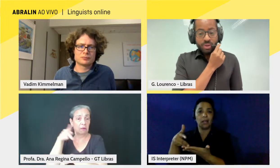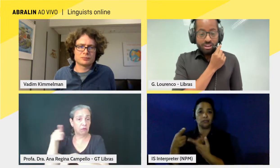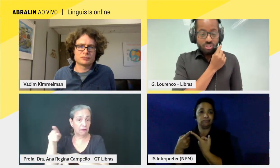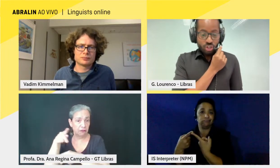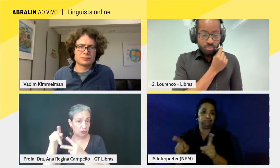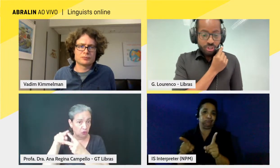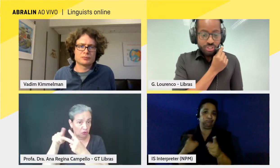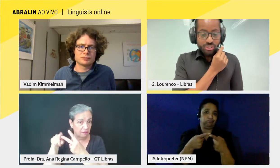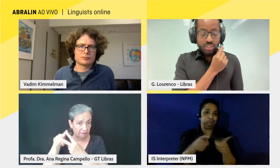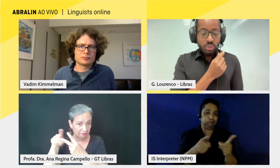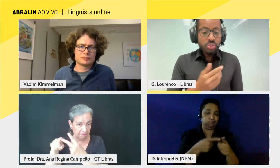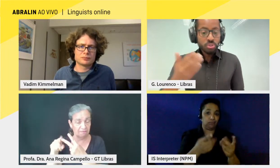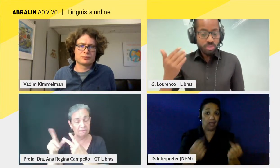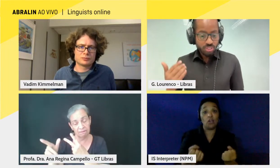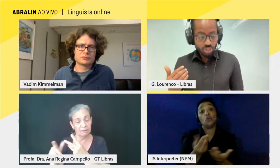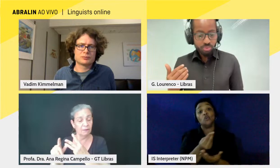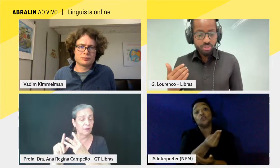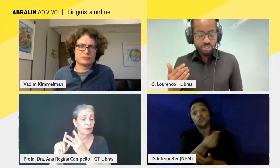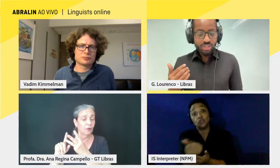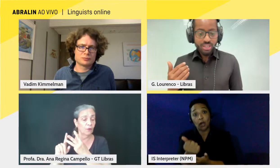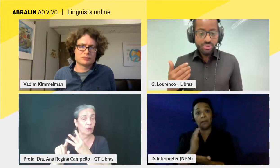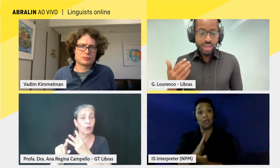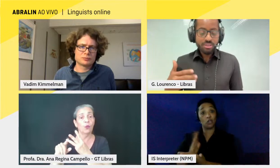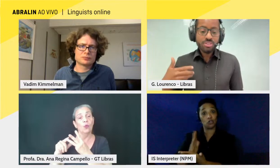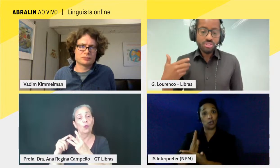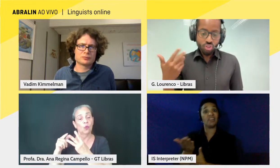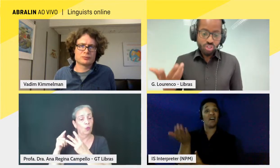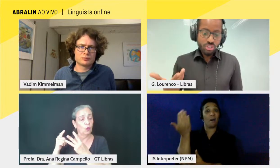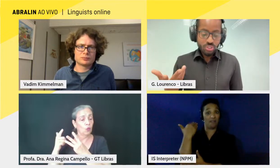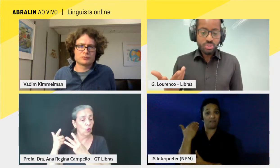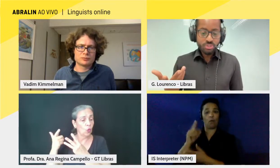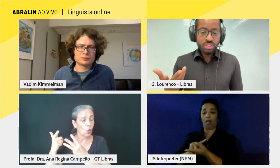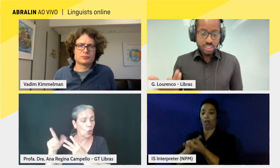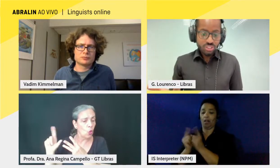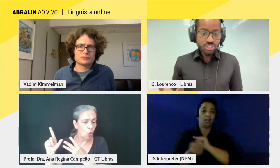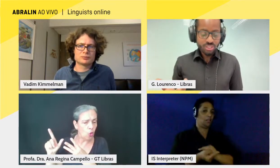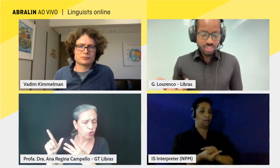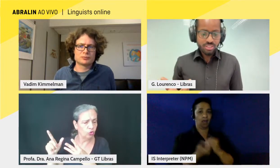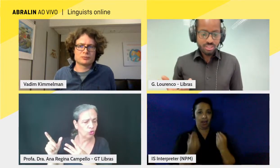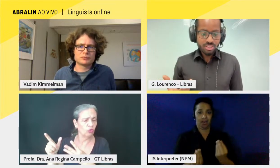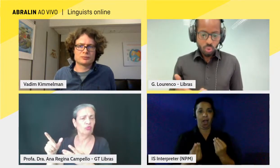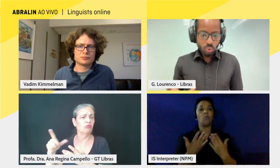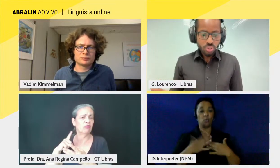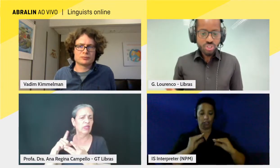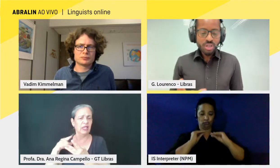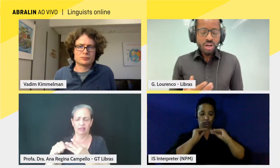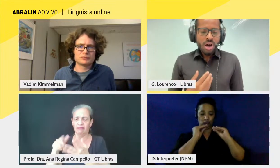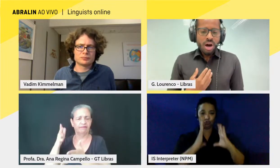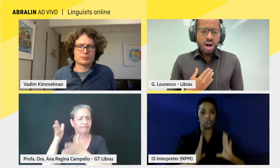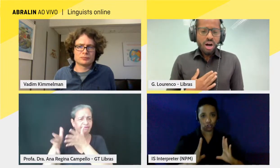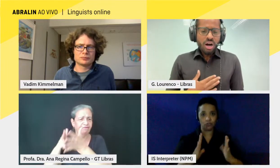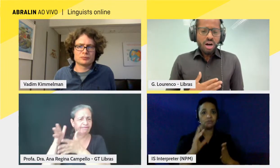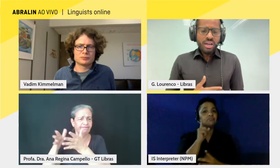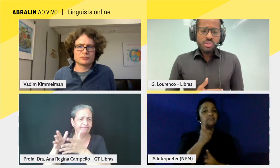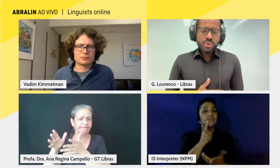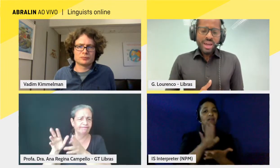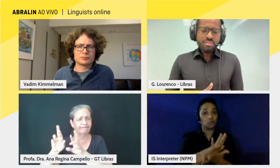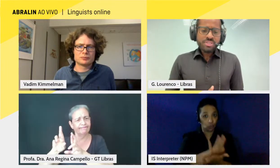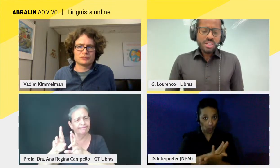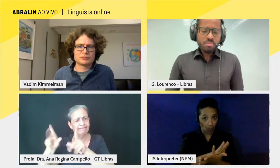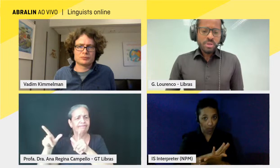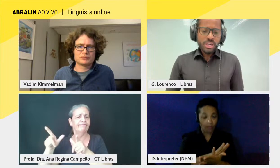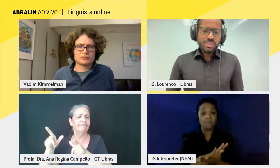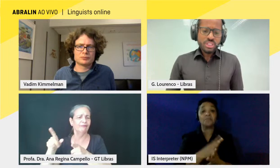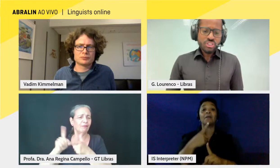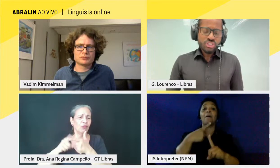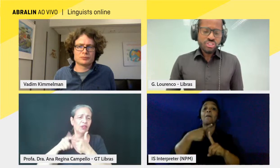sometimes we have interpreters that used to be interpreters and then start to teach in schools. And we have